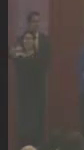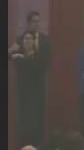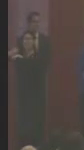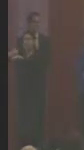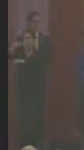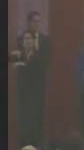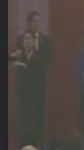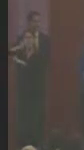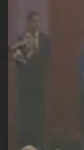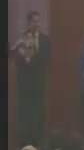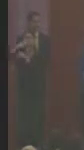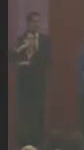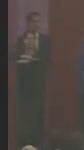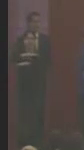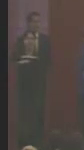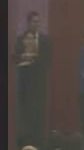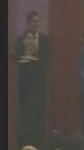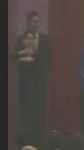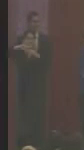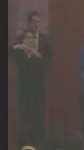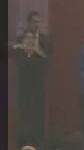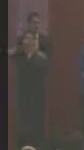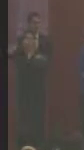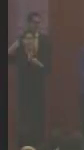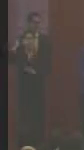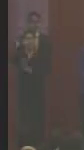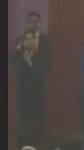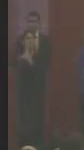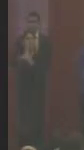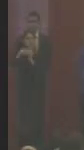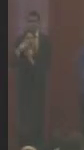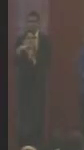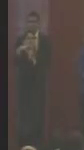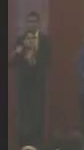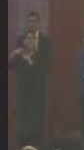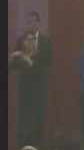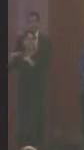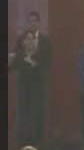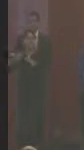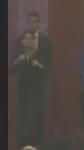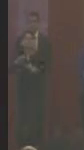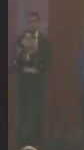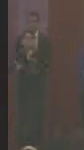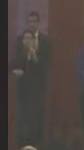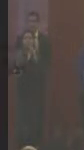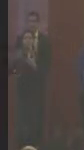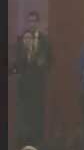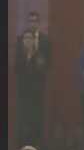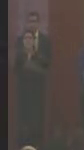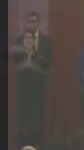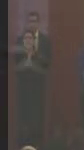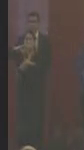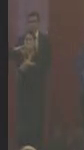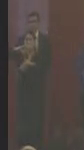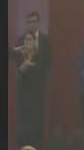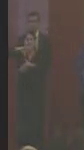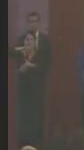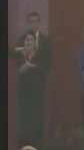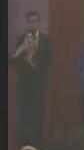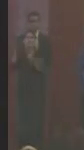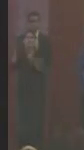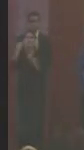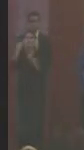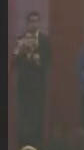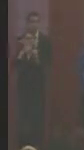also disasters. I would like to welcome all of the participants to this fourth regional platform for the reduction